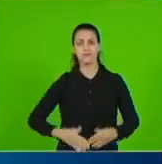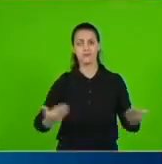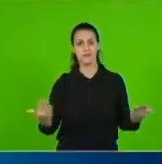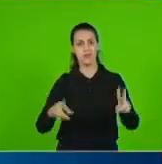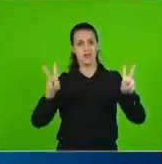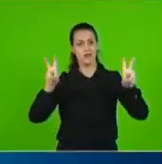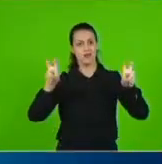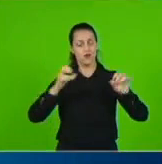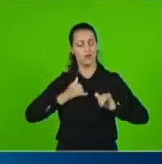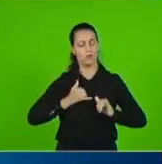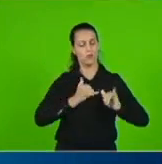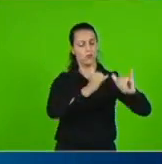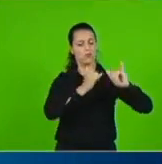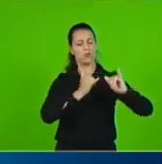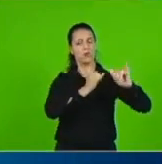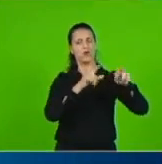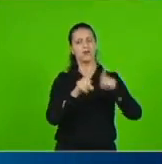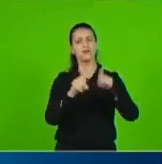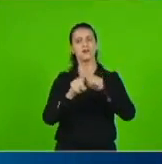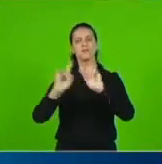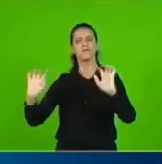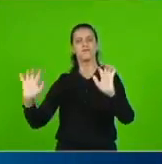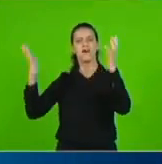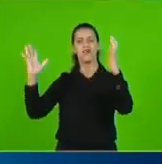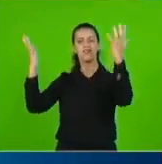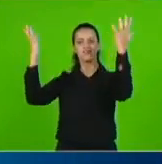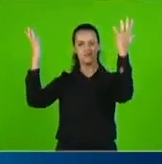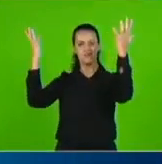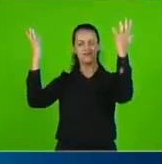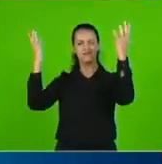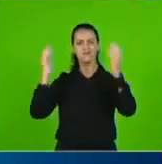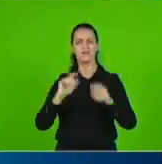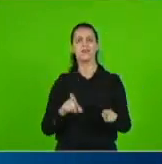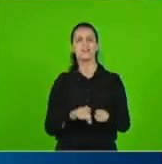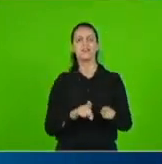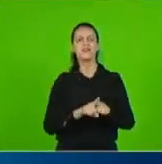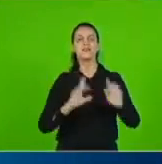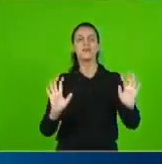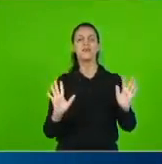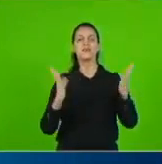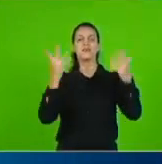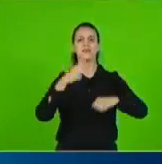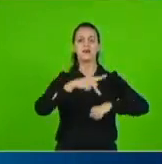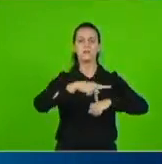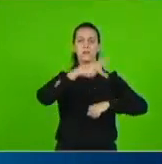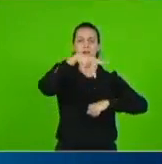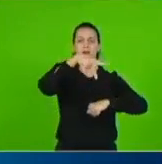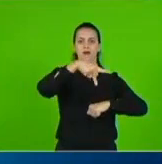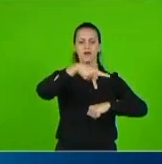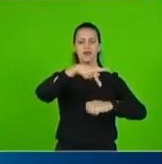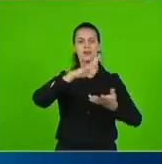prophetic characteristics to the church. The name of this event is Trumpets and Feasts.